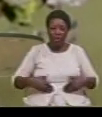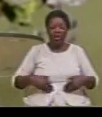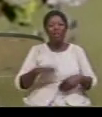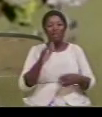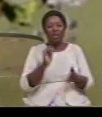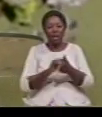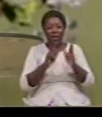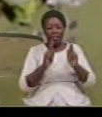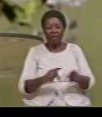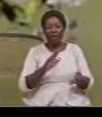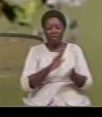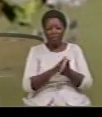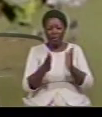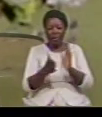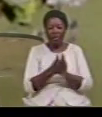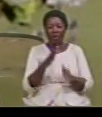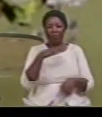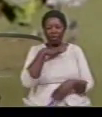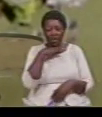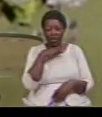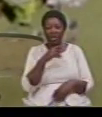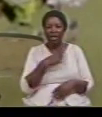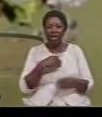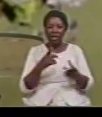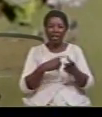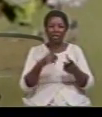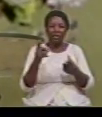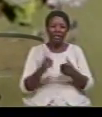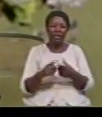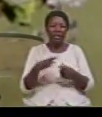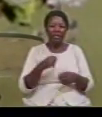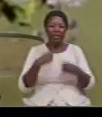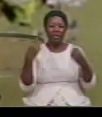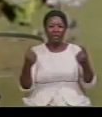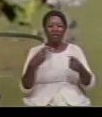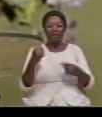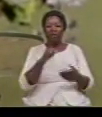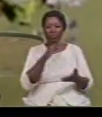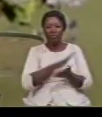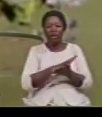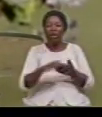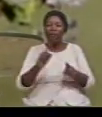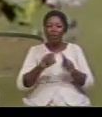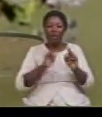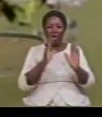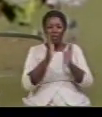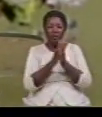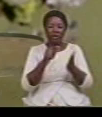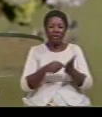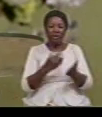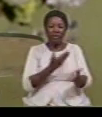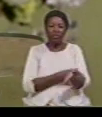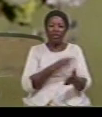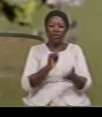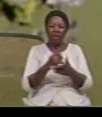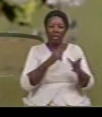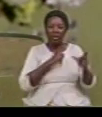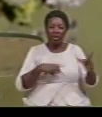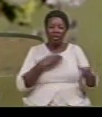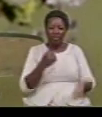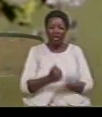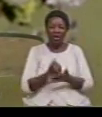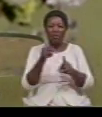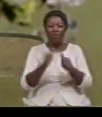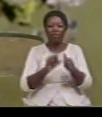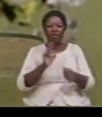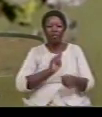became defiled and in need of purification. I pray the Lord will help all of us, will examine